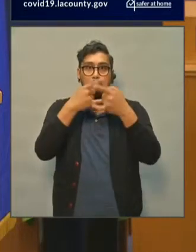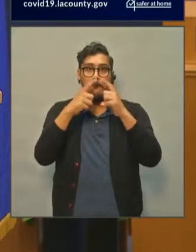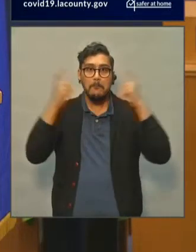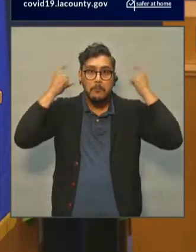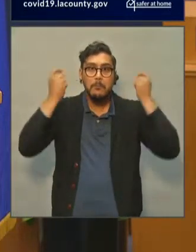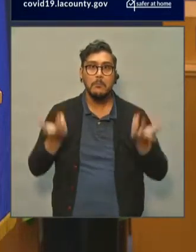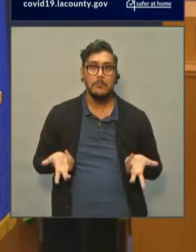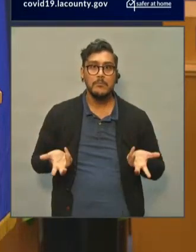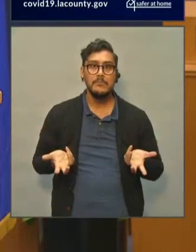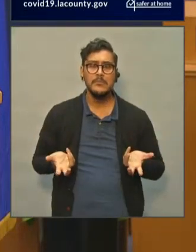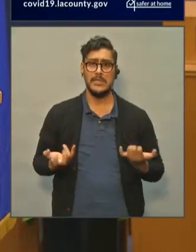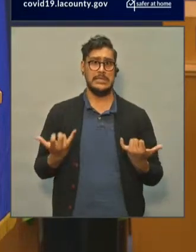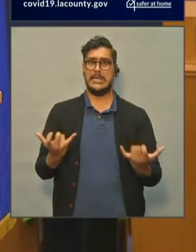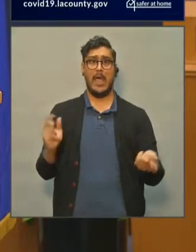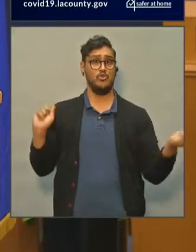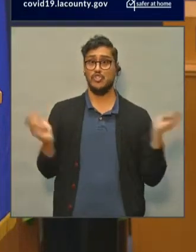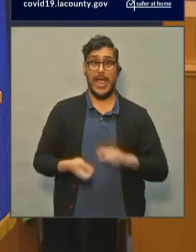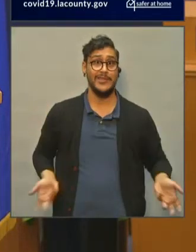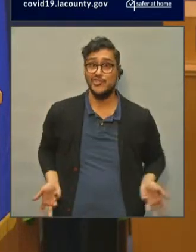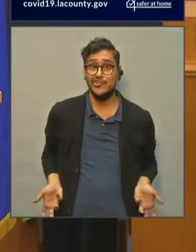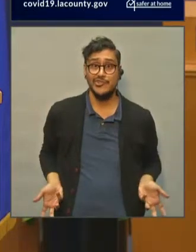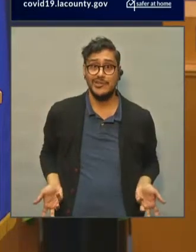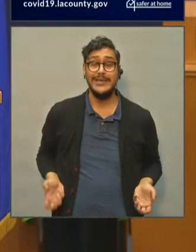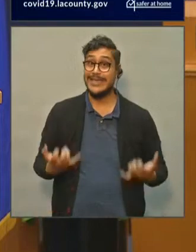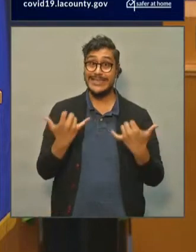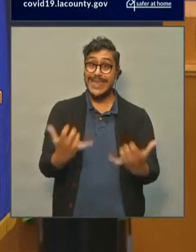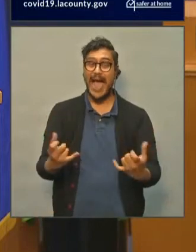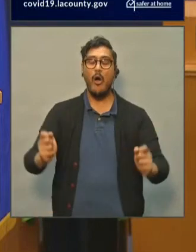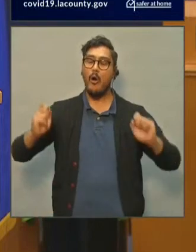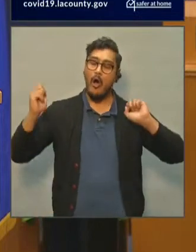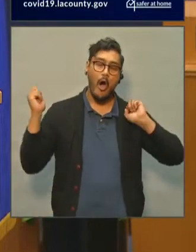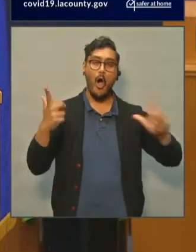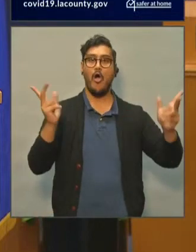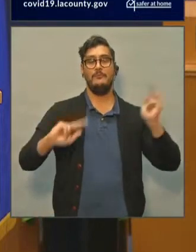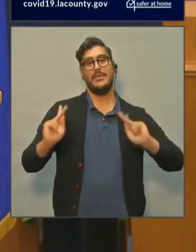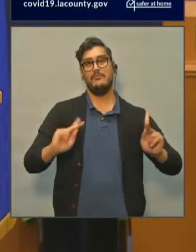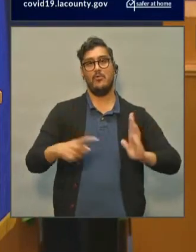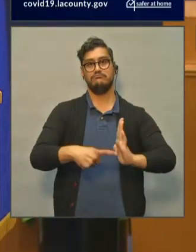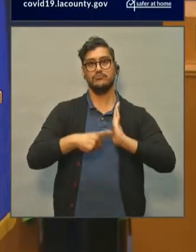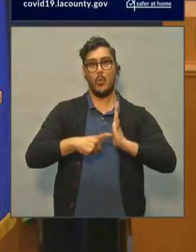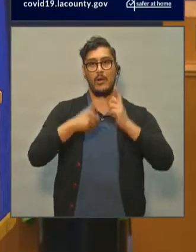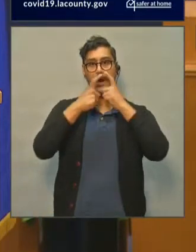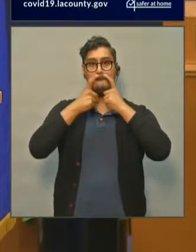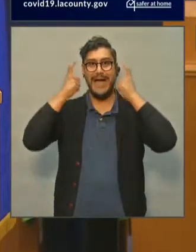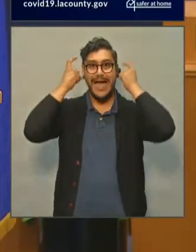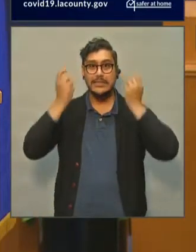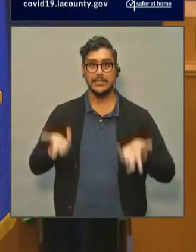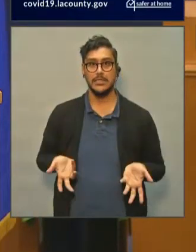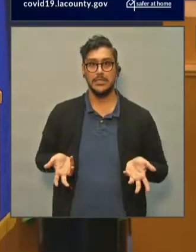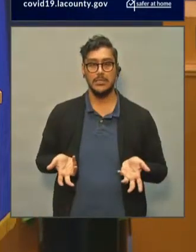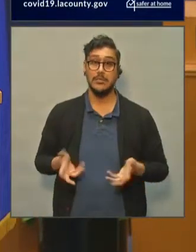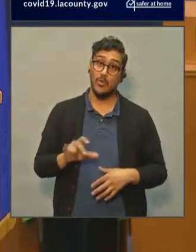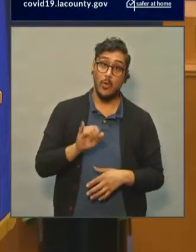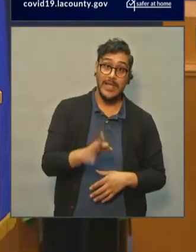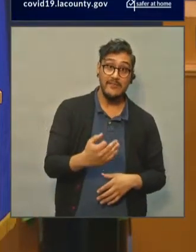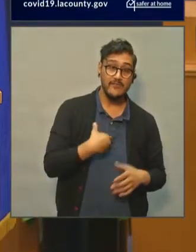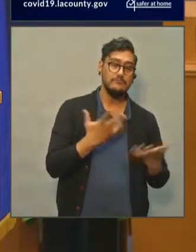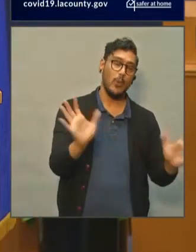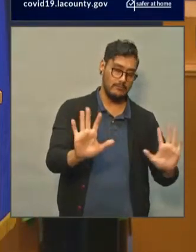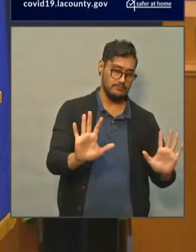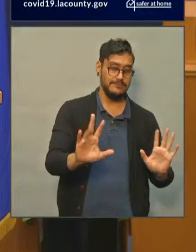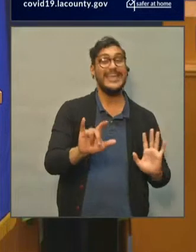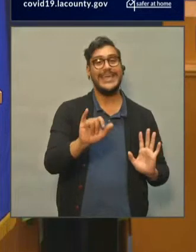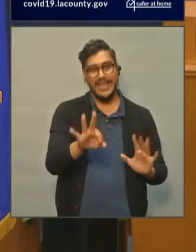changed that in all of the facilities so that everyone is masked all of the time, obviously with residents being masked if they're able to